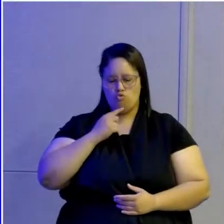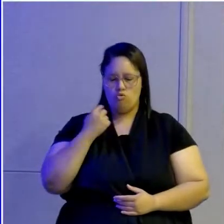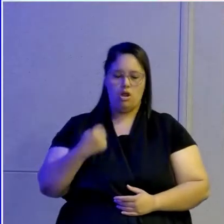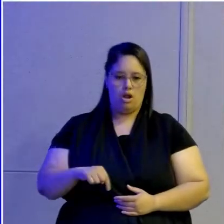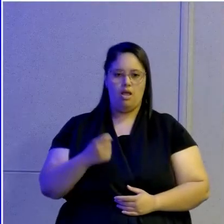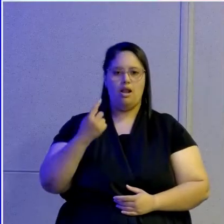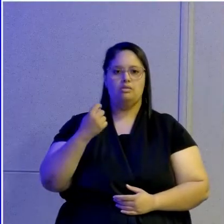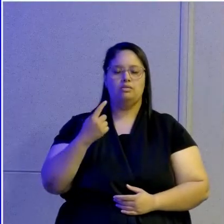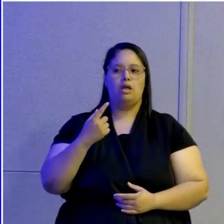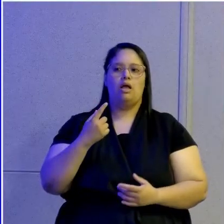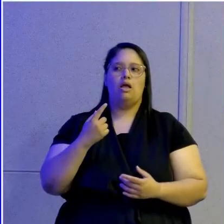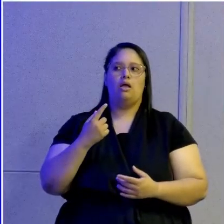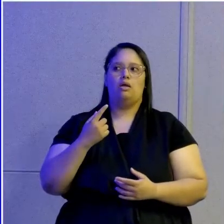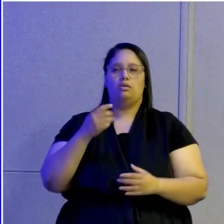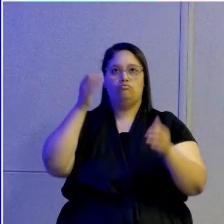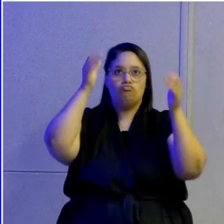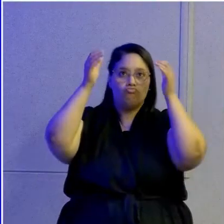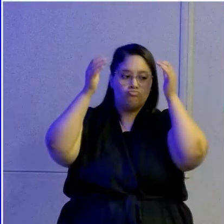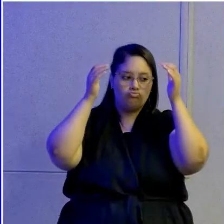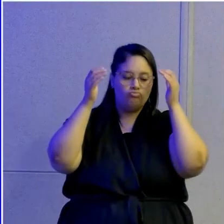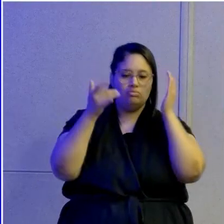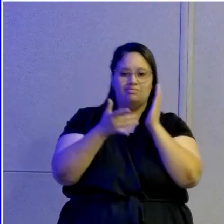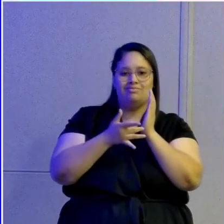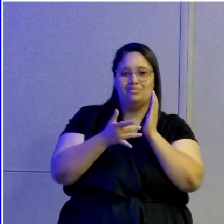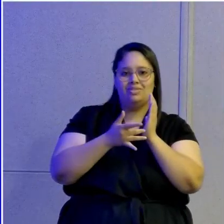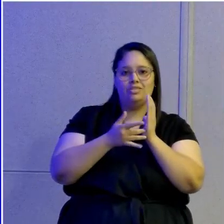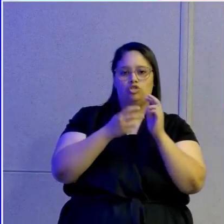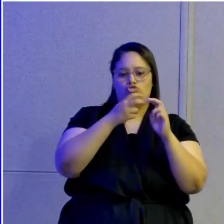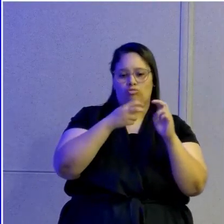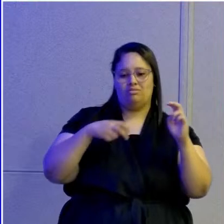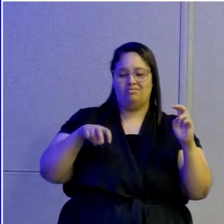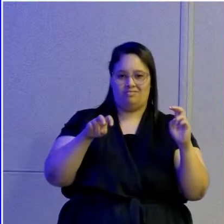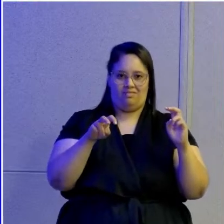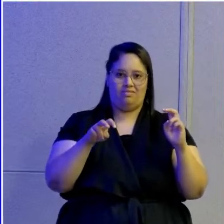understand about the innovation, technology, and transfer.